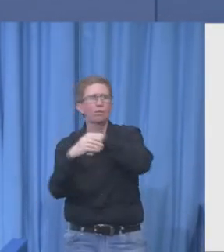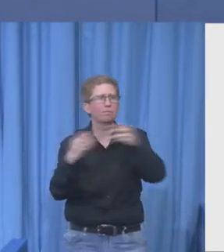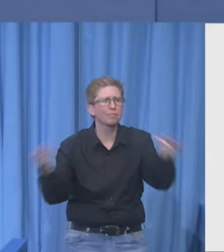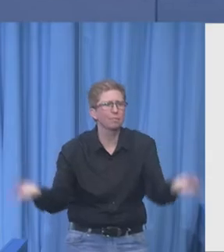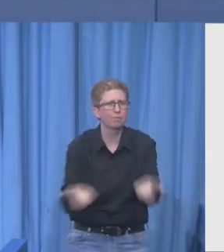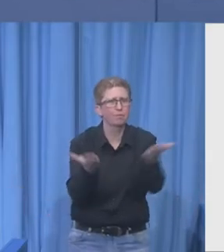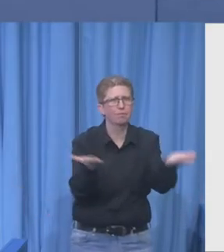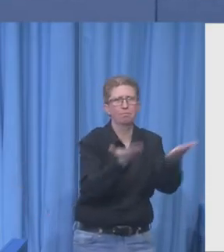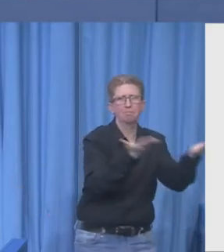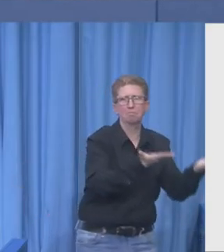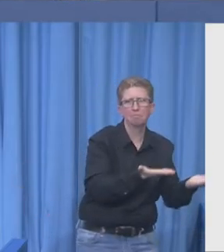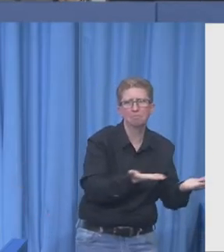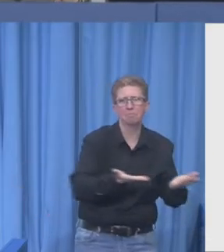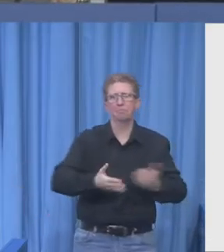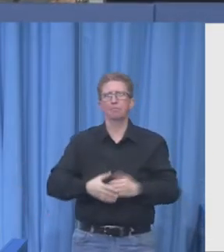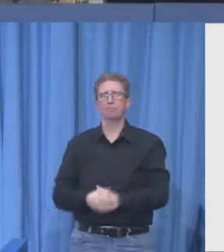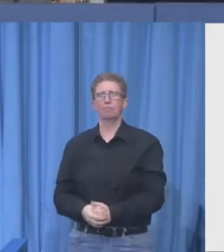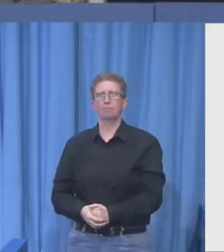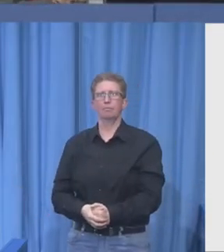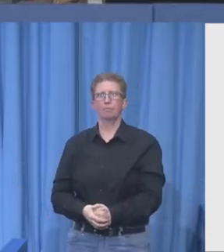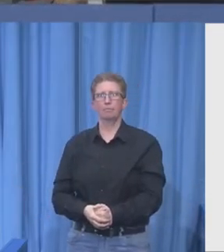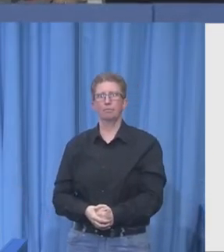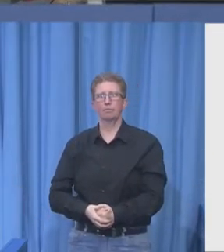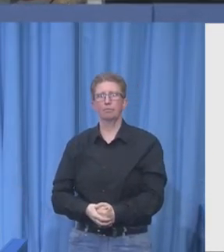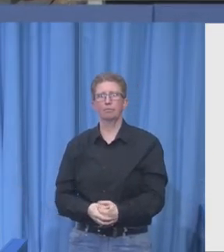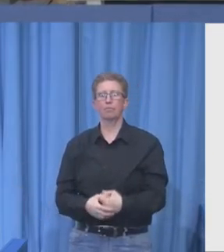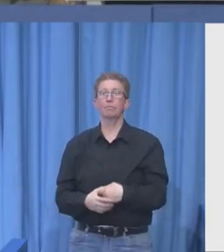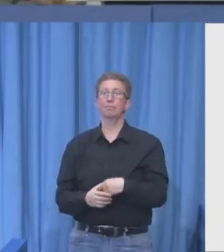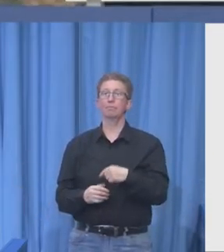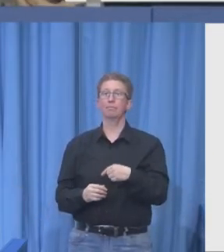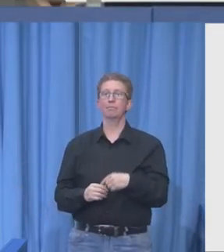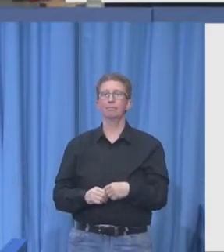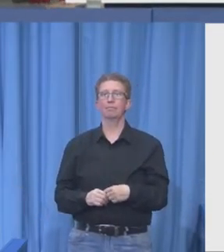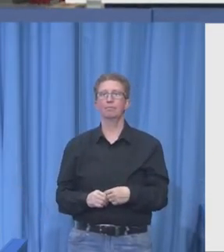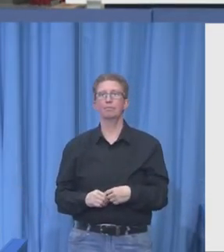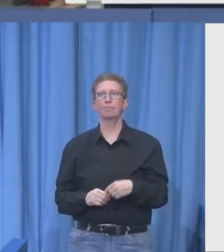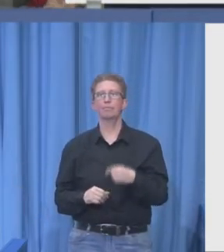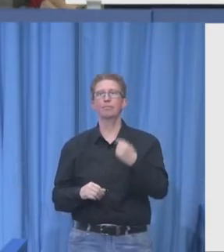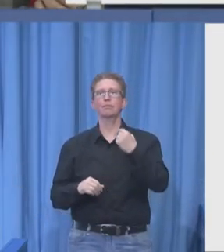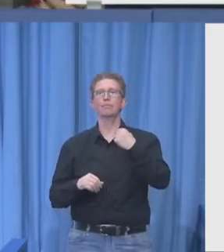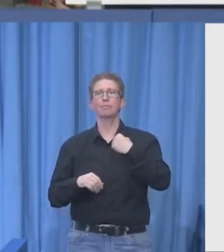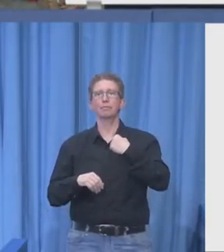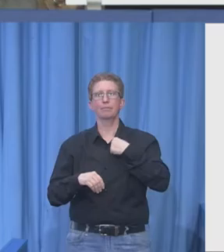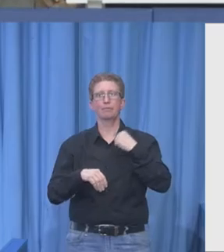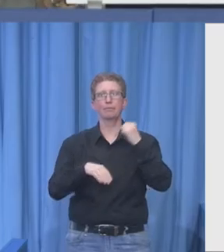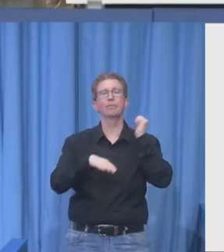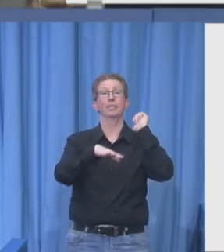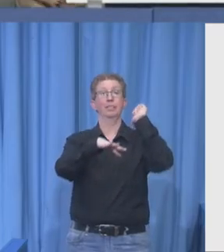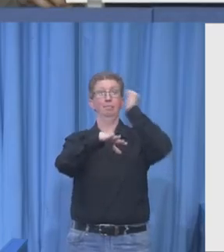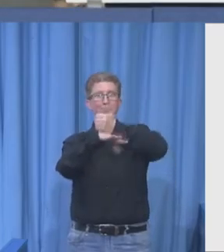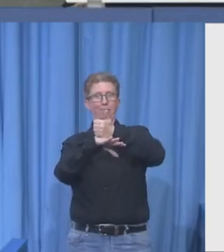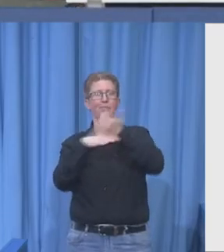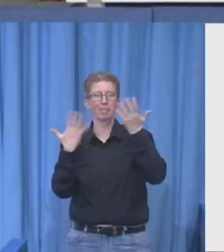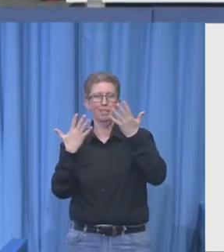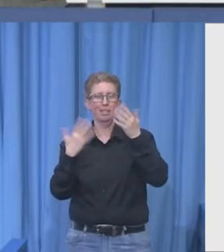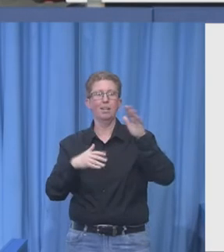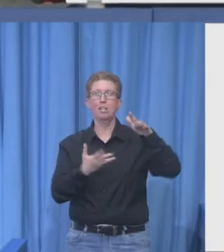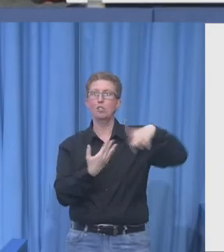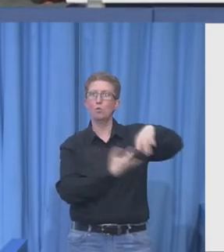and I am the head of the Office of Social Innovation. And my office works as a laboratory,